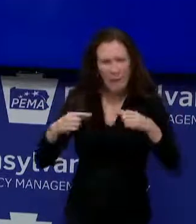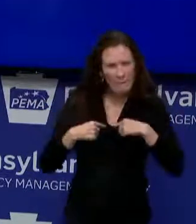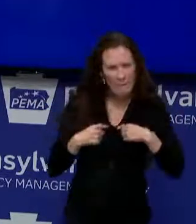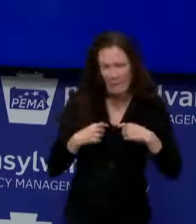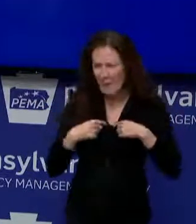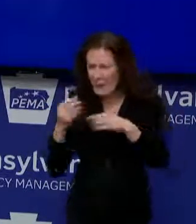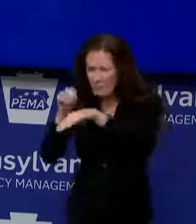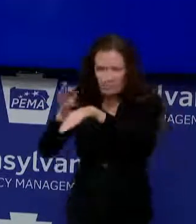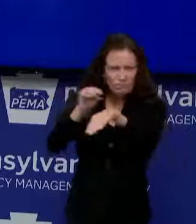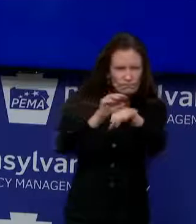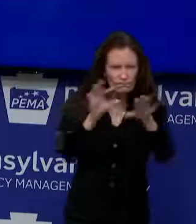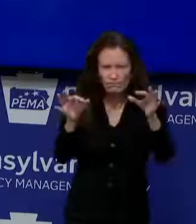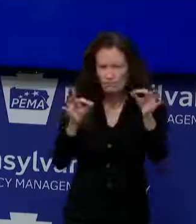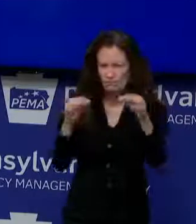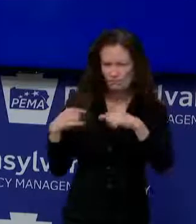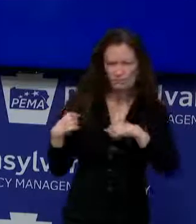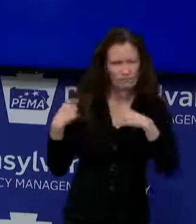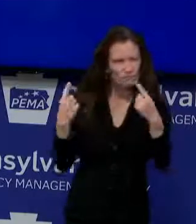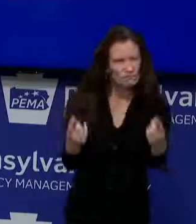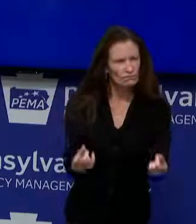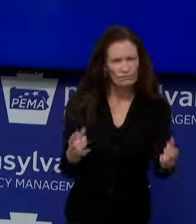further clarification.